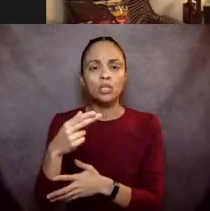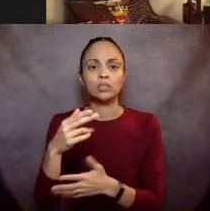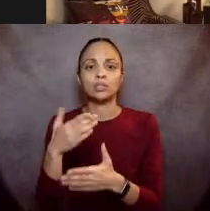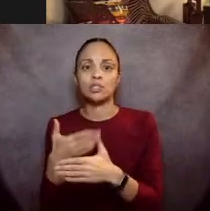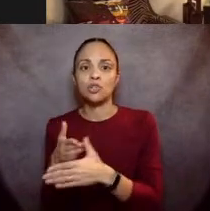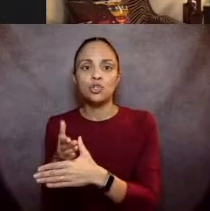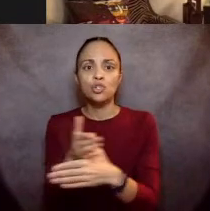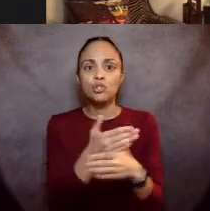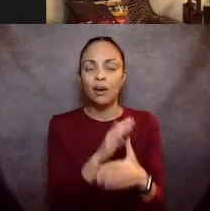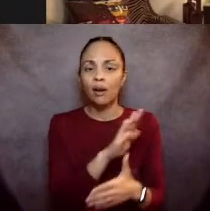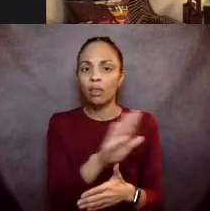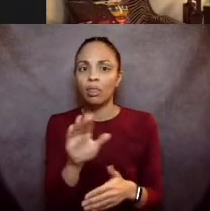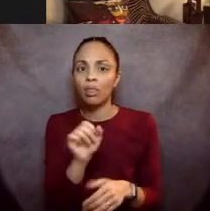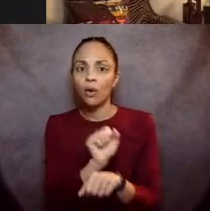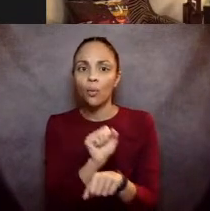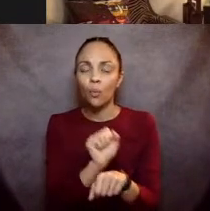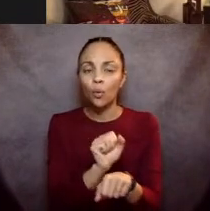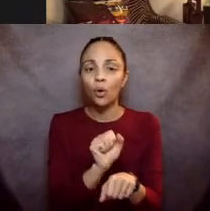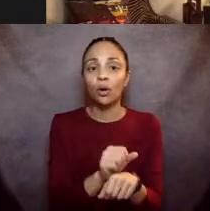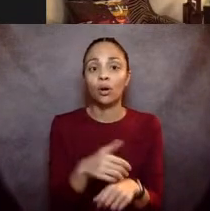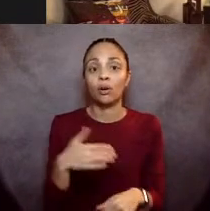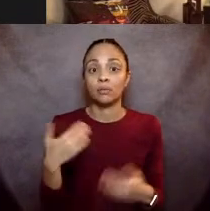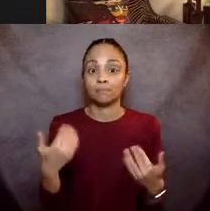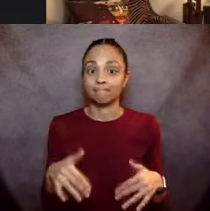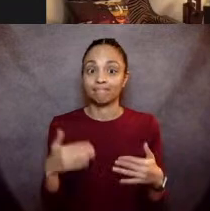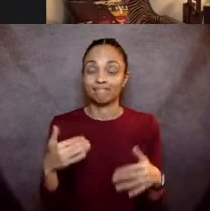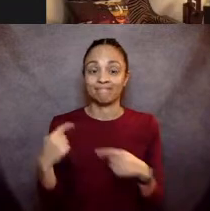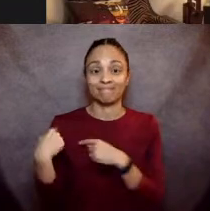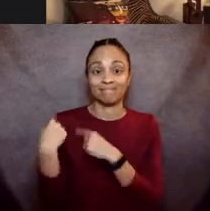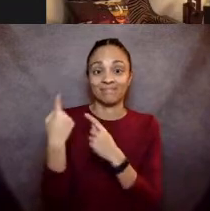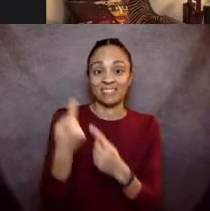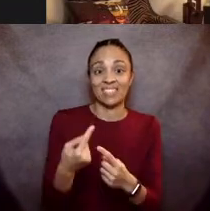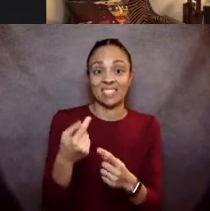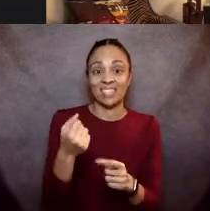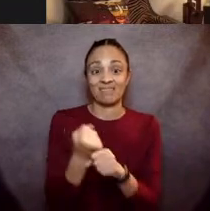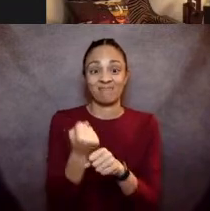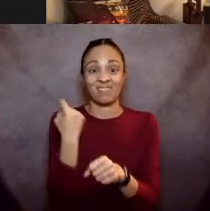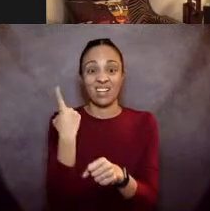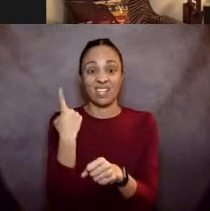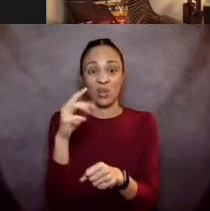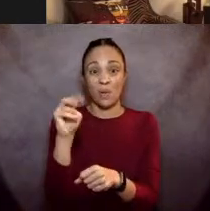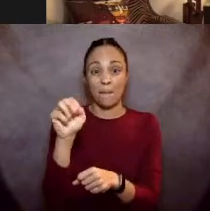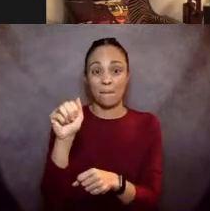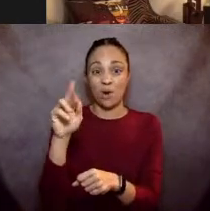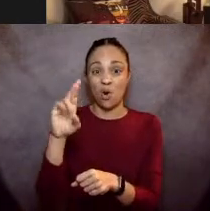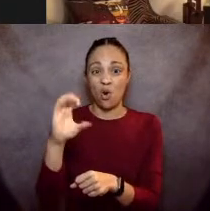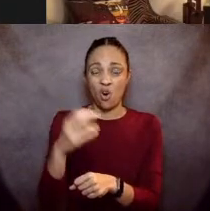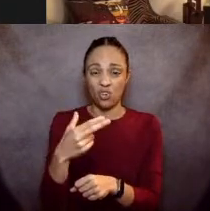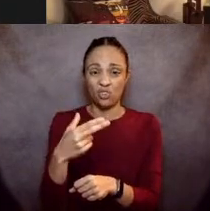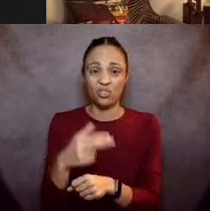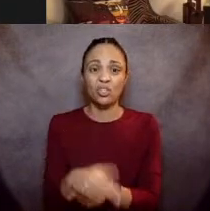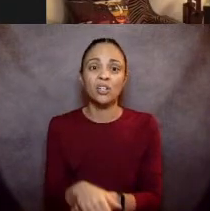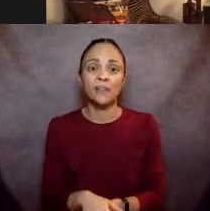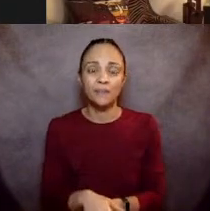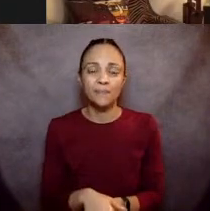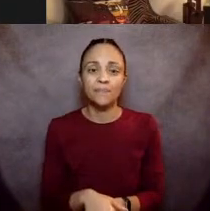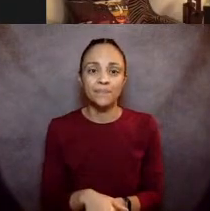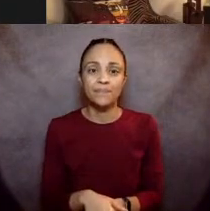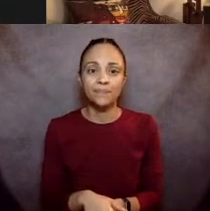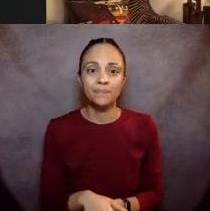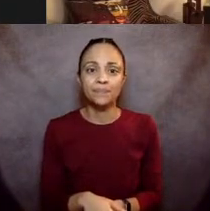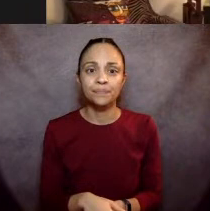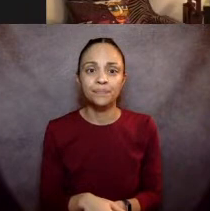times since last March. And that has been such a profound, you know, it's been